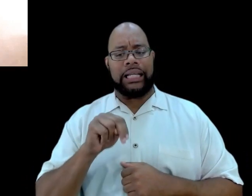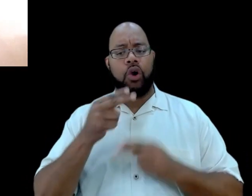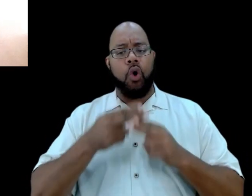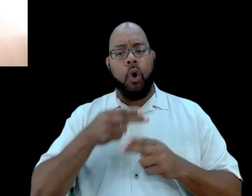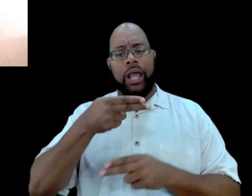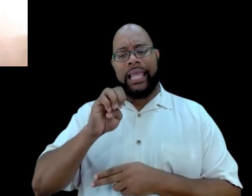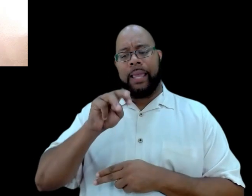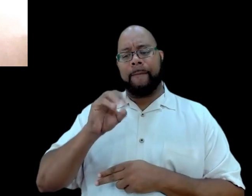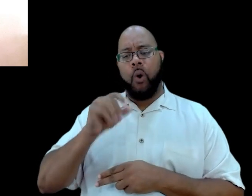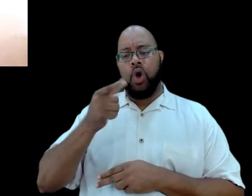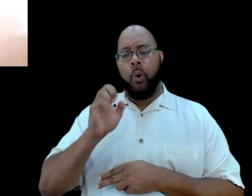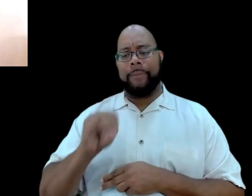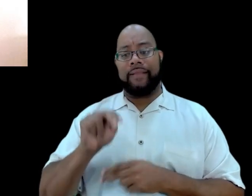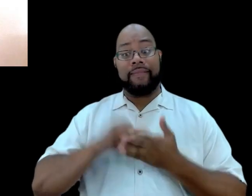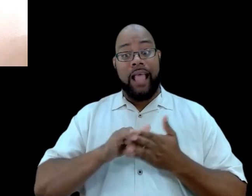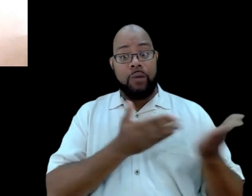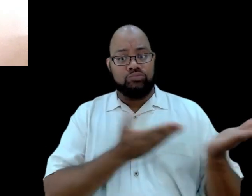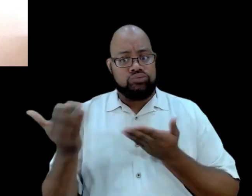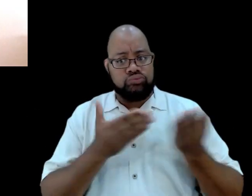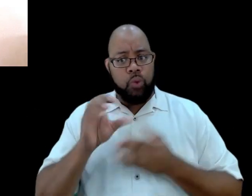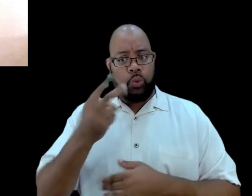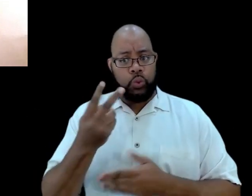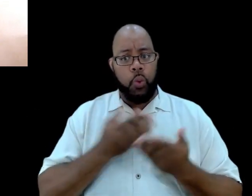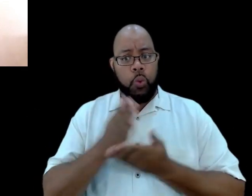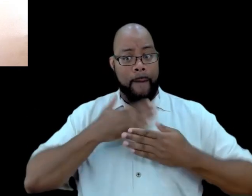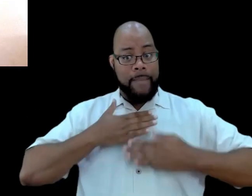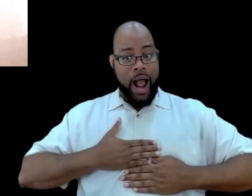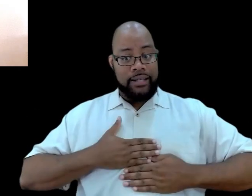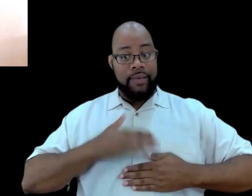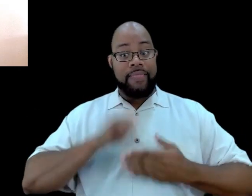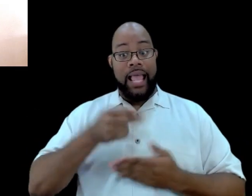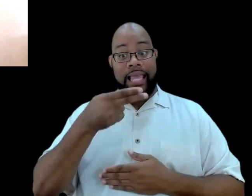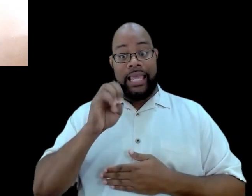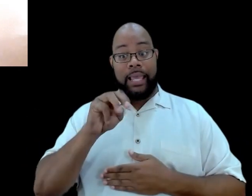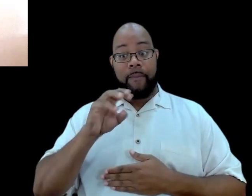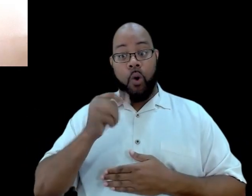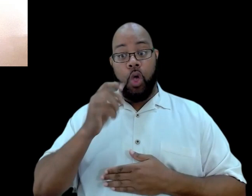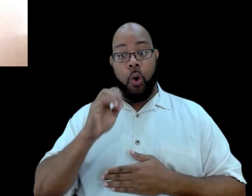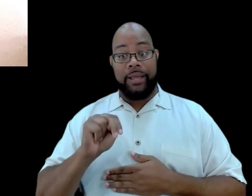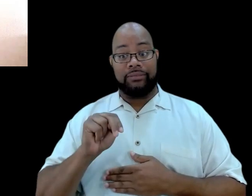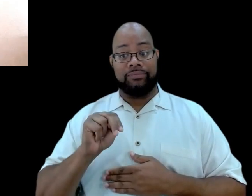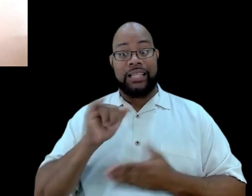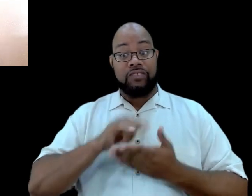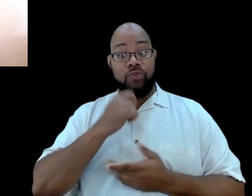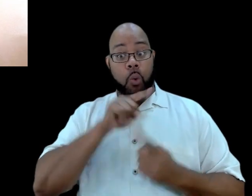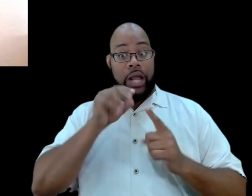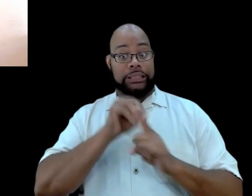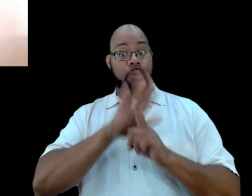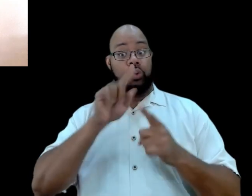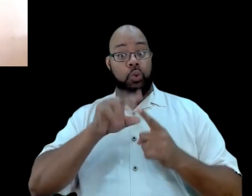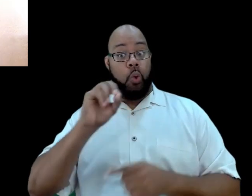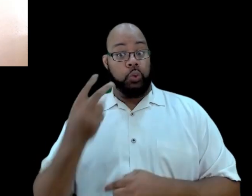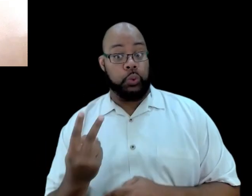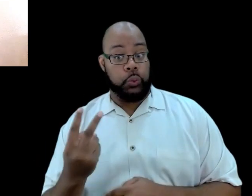called hemoglobin, which is actually what transports oxygen all around our body. And that hemoglobin is red especially when